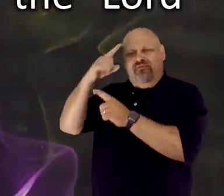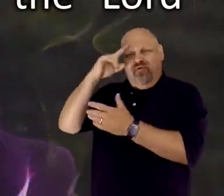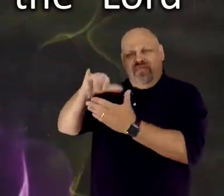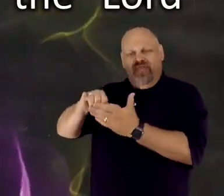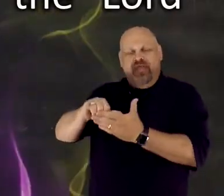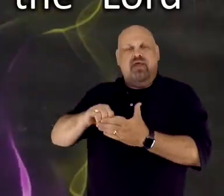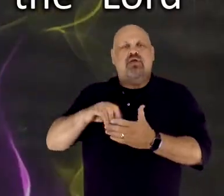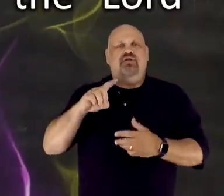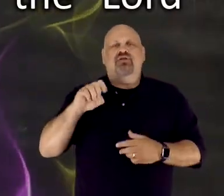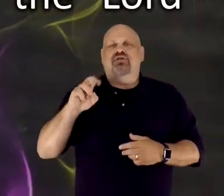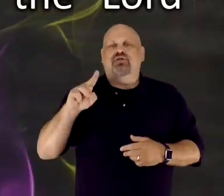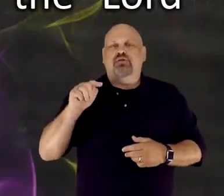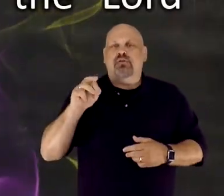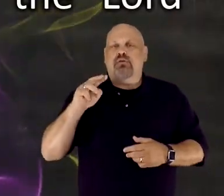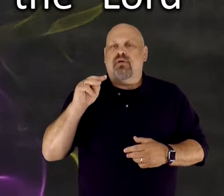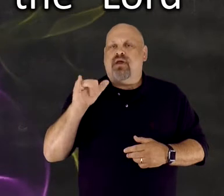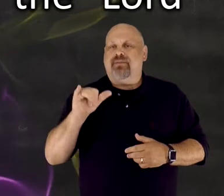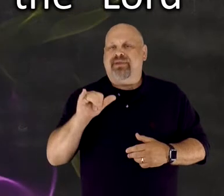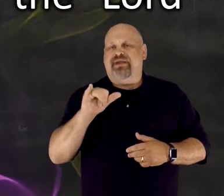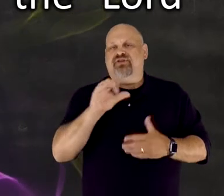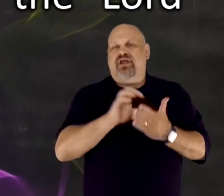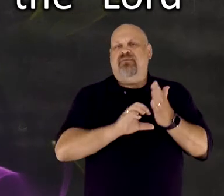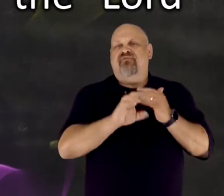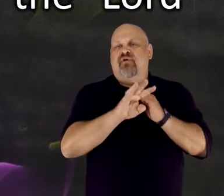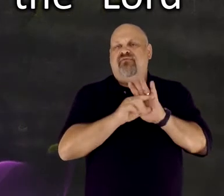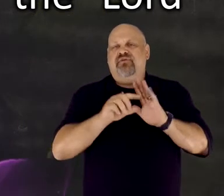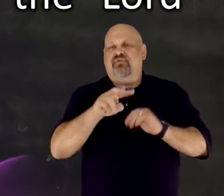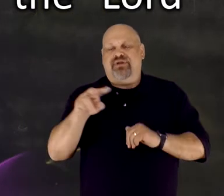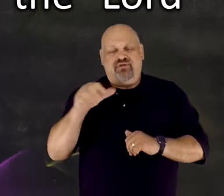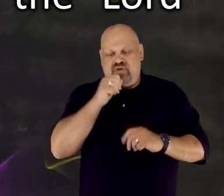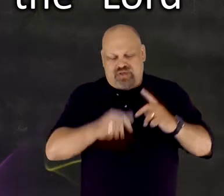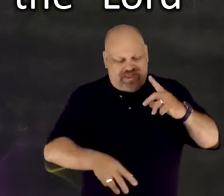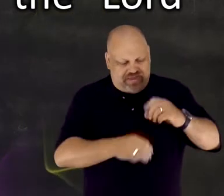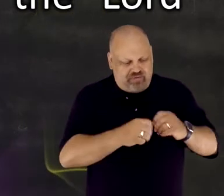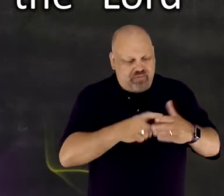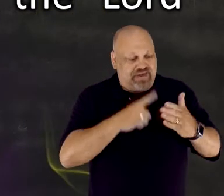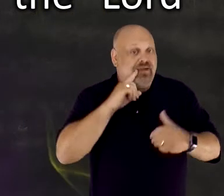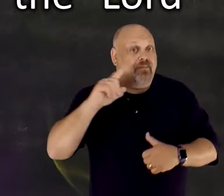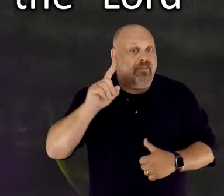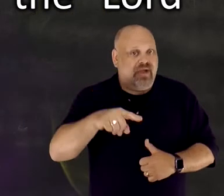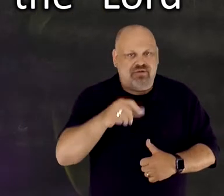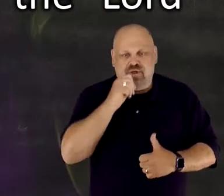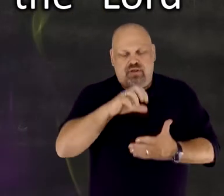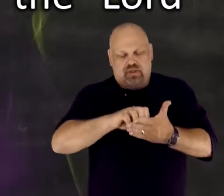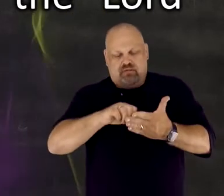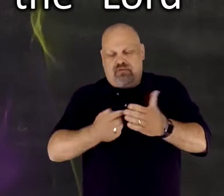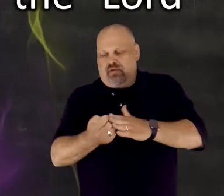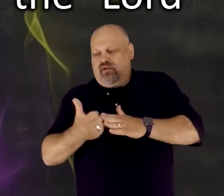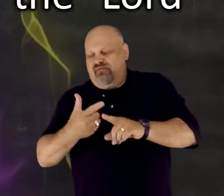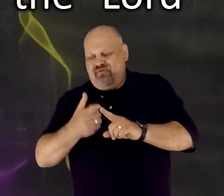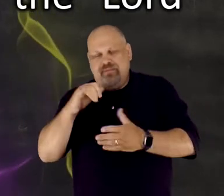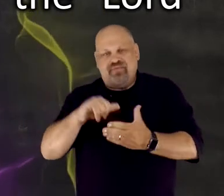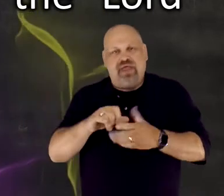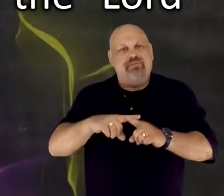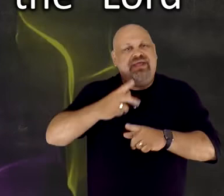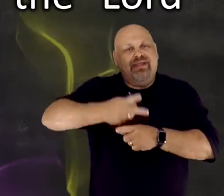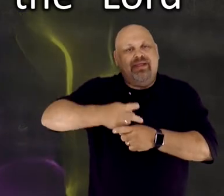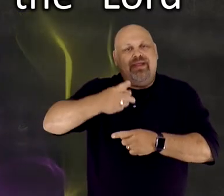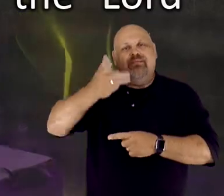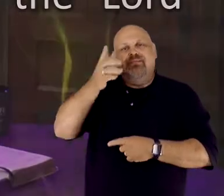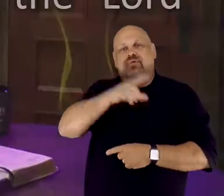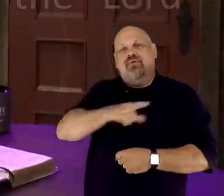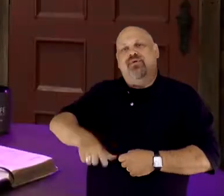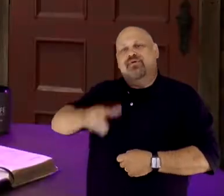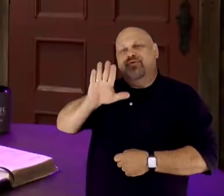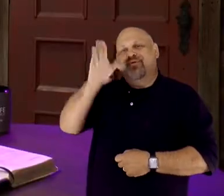not add to what I command you, and do not subtract from it, but keep the commands of the Lord your God that I